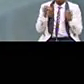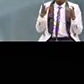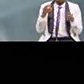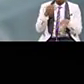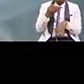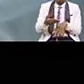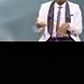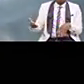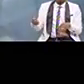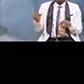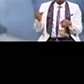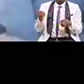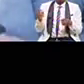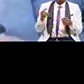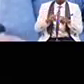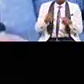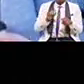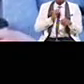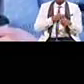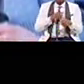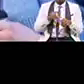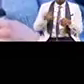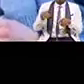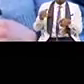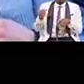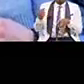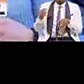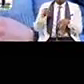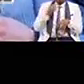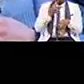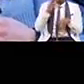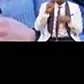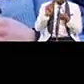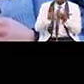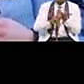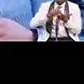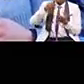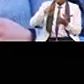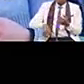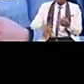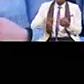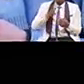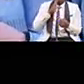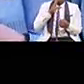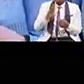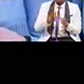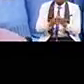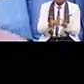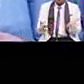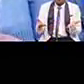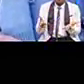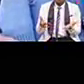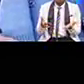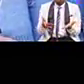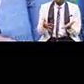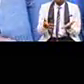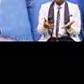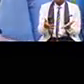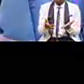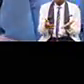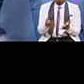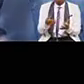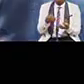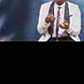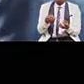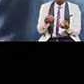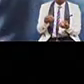more diligent. Our diligence in follow-up must be scriptural. Scriptural. You see, there